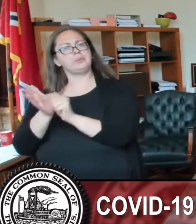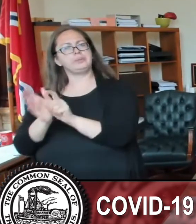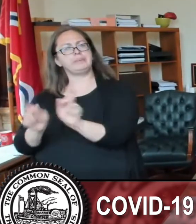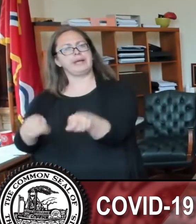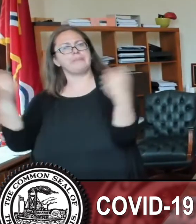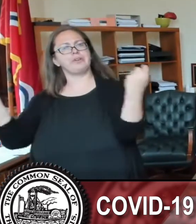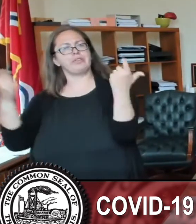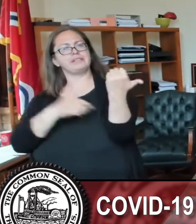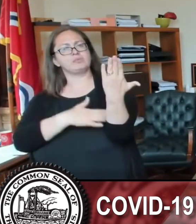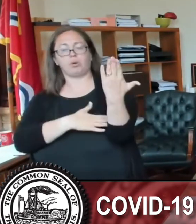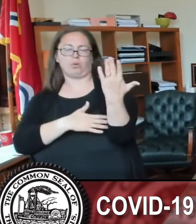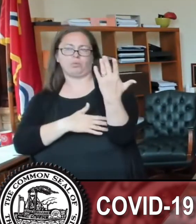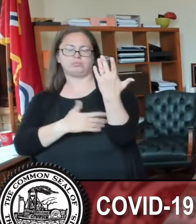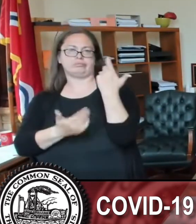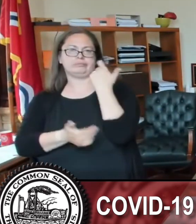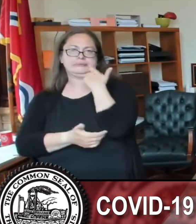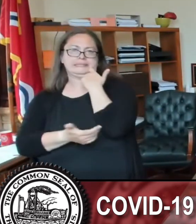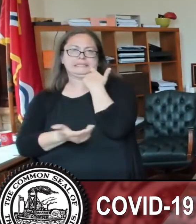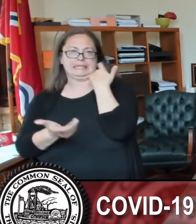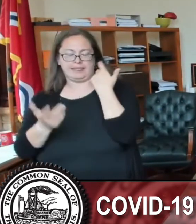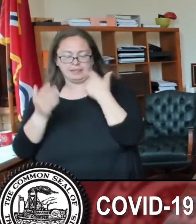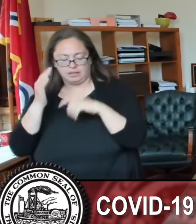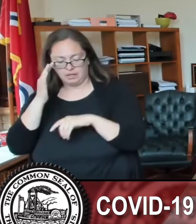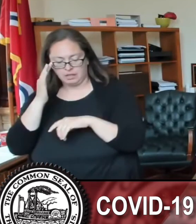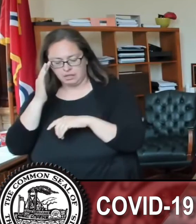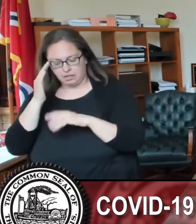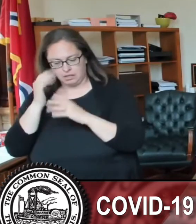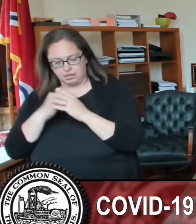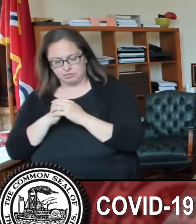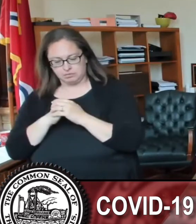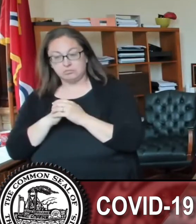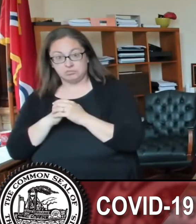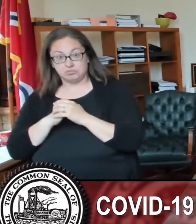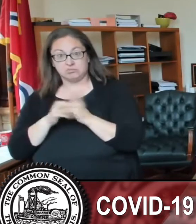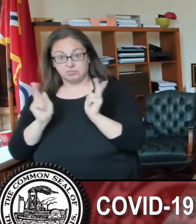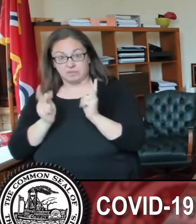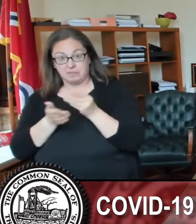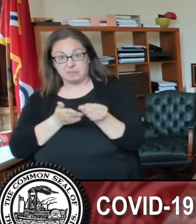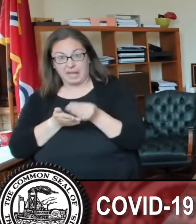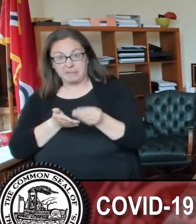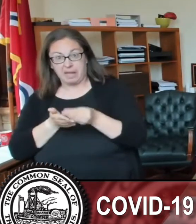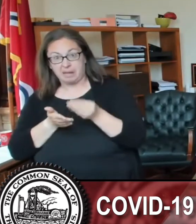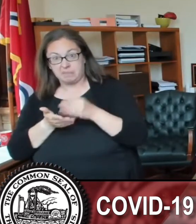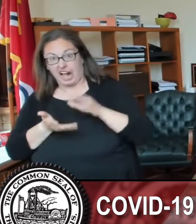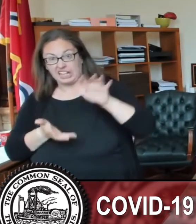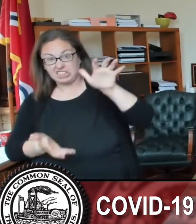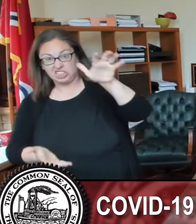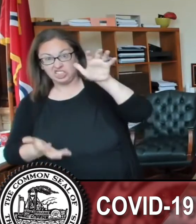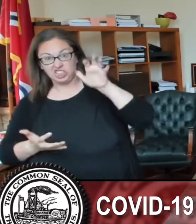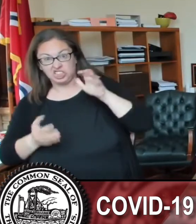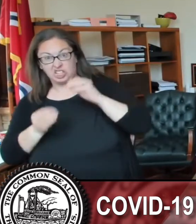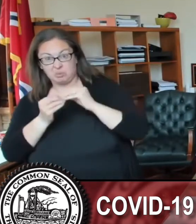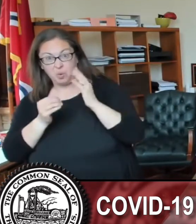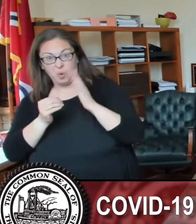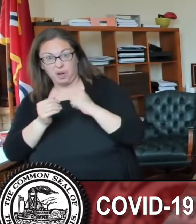or recently, that people are buying more and more fireworks this year than ever before.